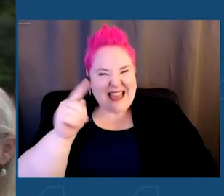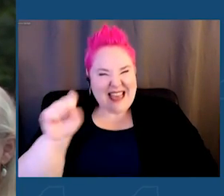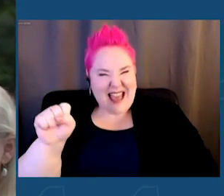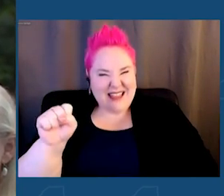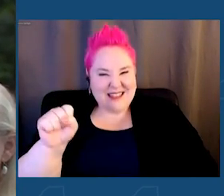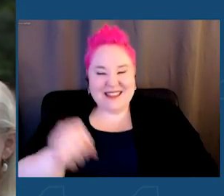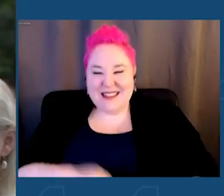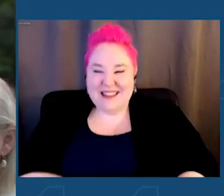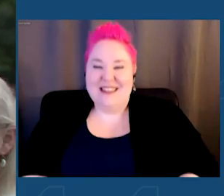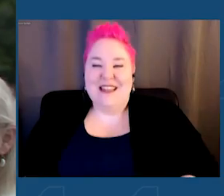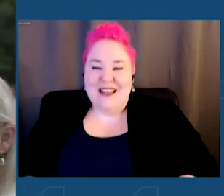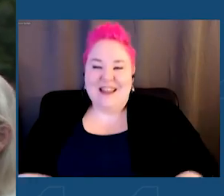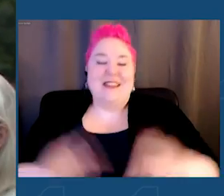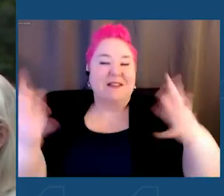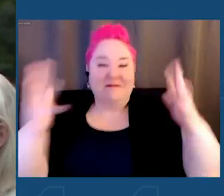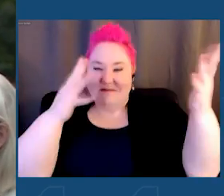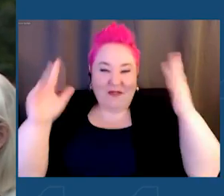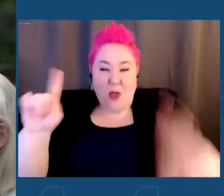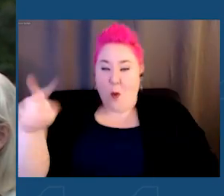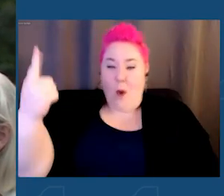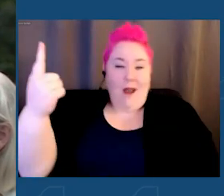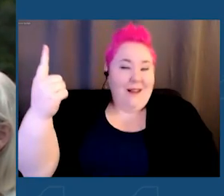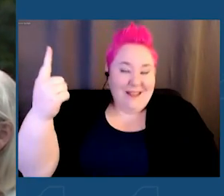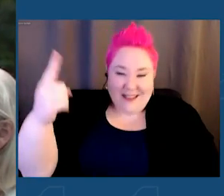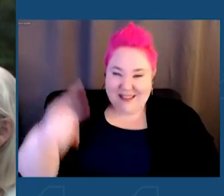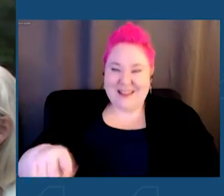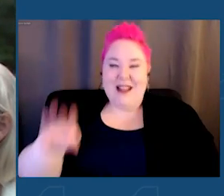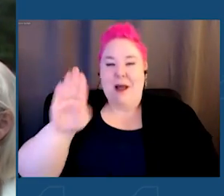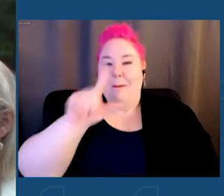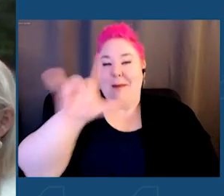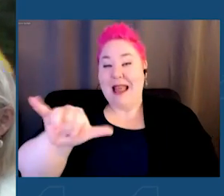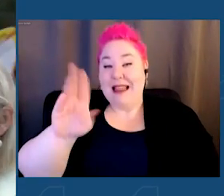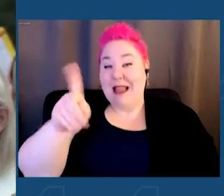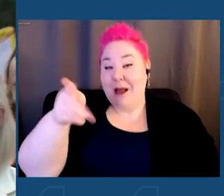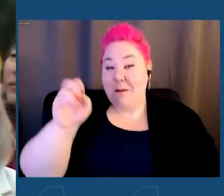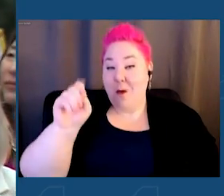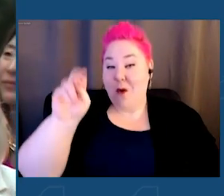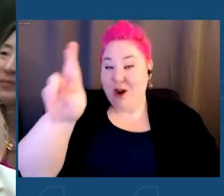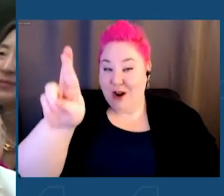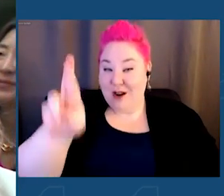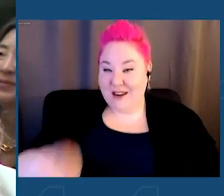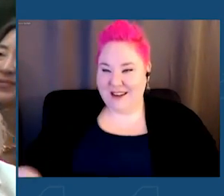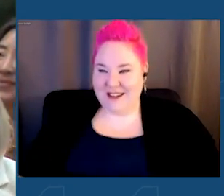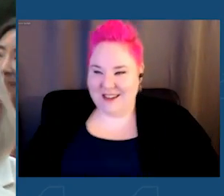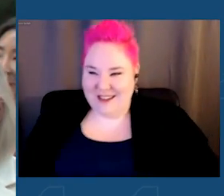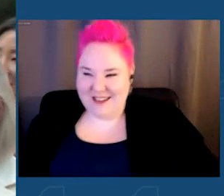gentlemen, the one and only incredible Billy Porter.